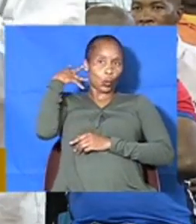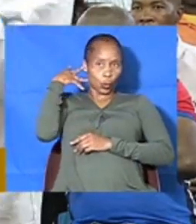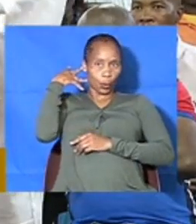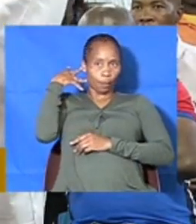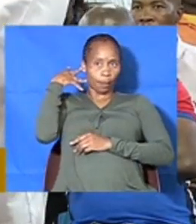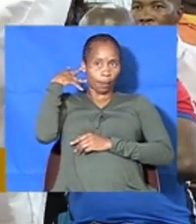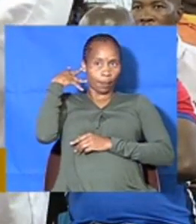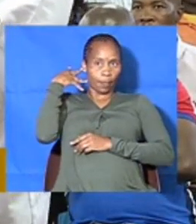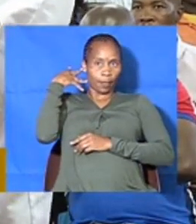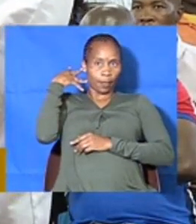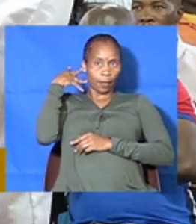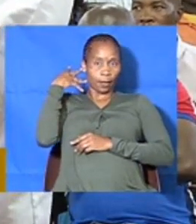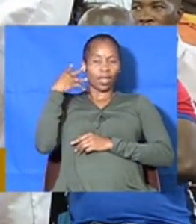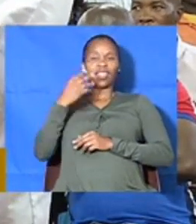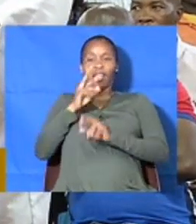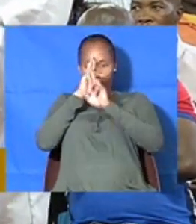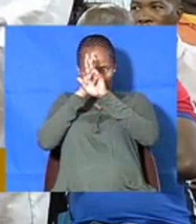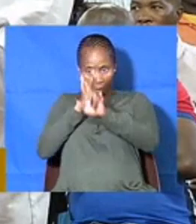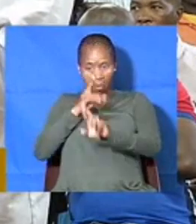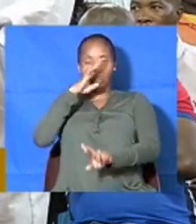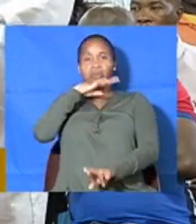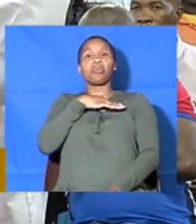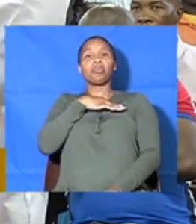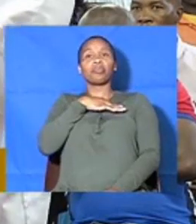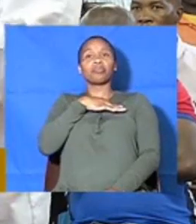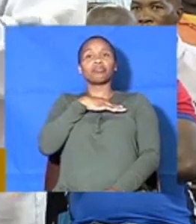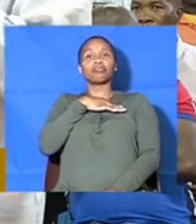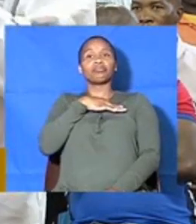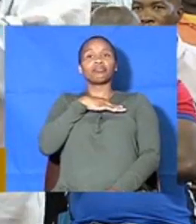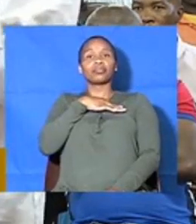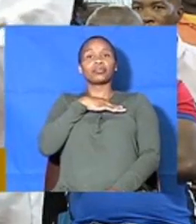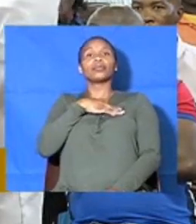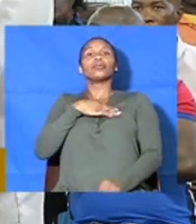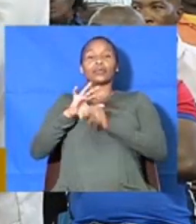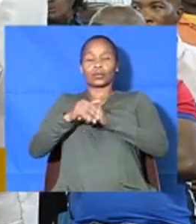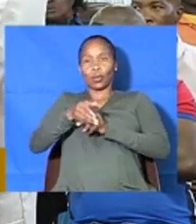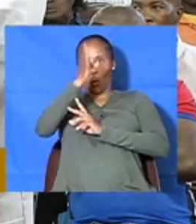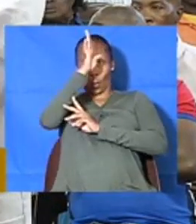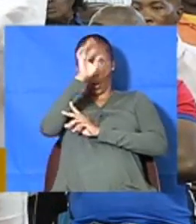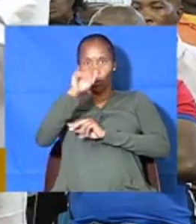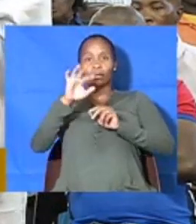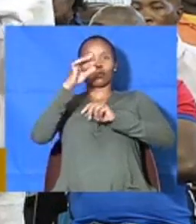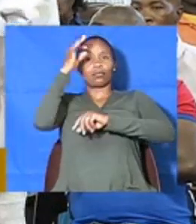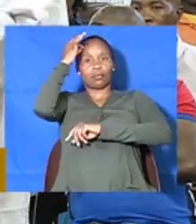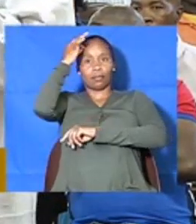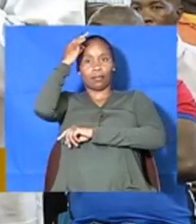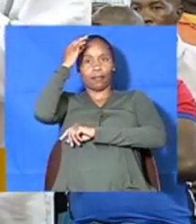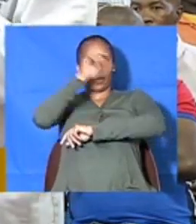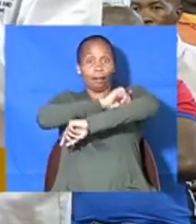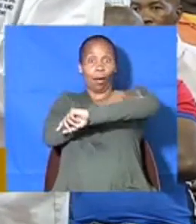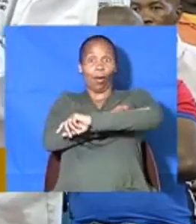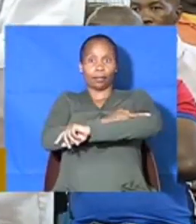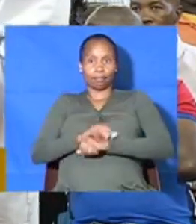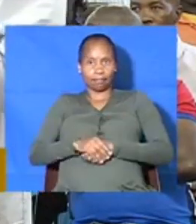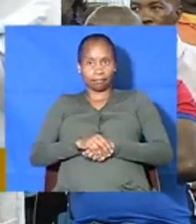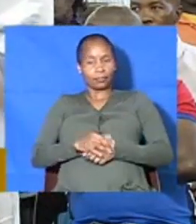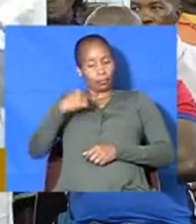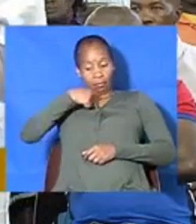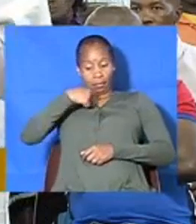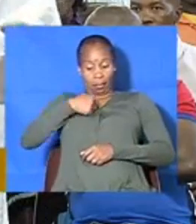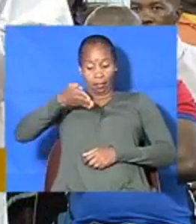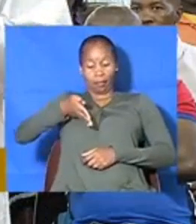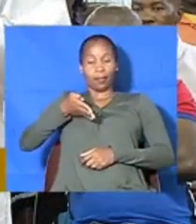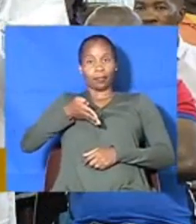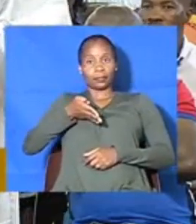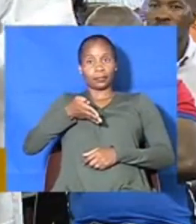care. Mara ka mo go ke go siang ka gona e leng gore NHI tla ba bere ka gona. Ke